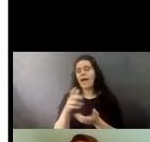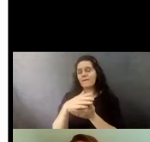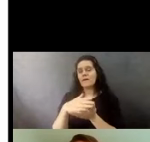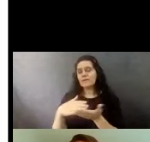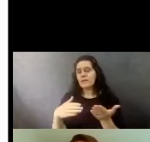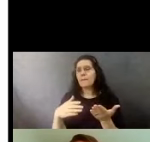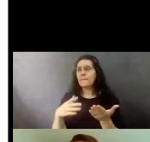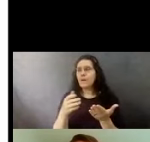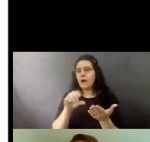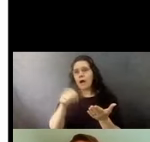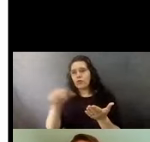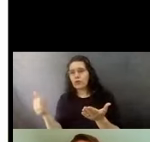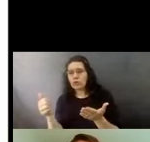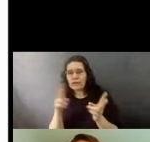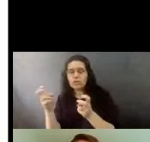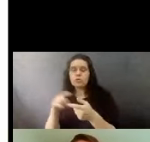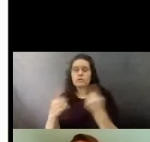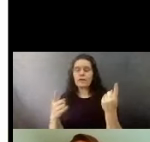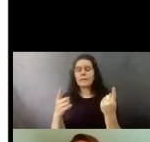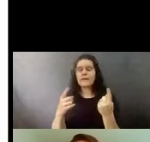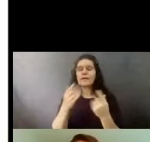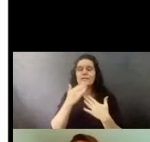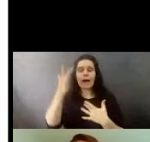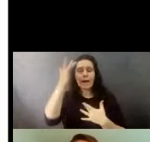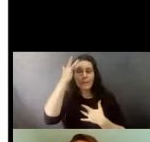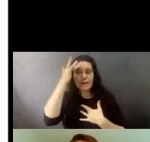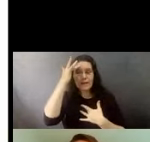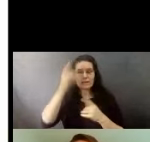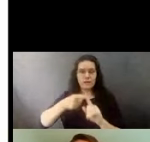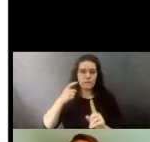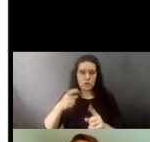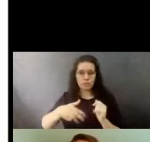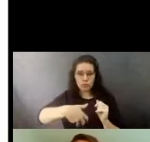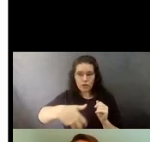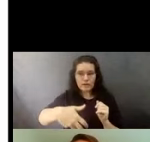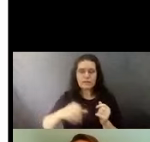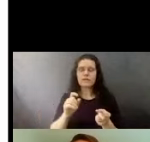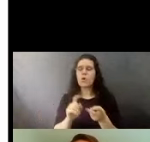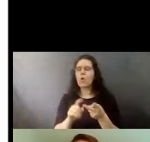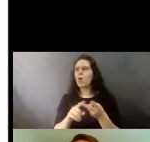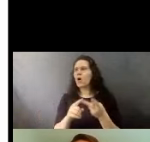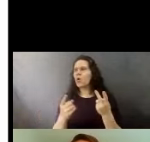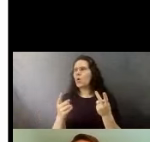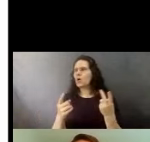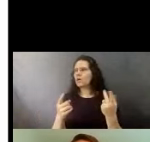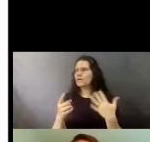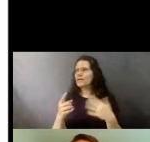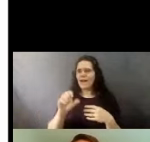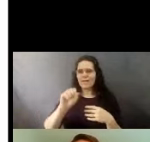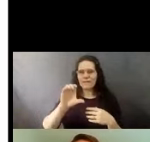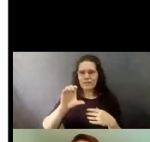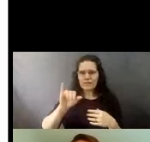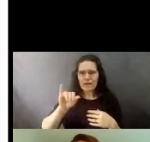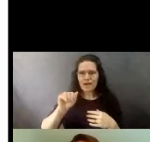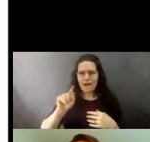maybe has pregnancy-related diabetes, gestational diabetes, pregnancy-related sciatica, there are ways to